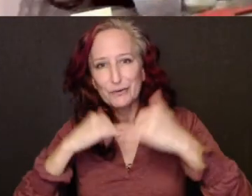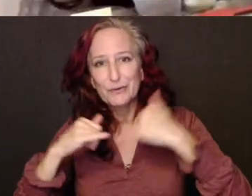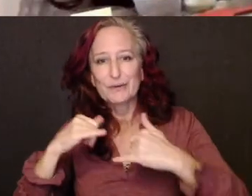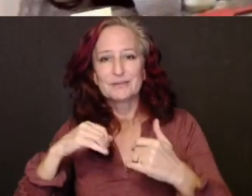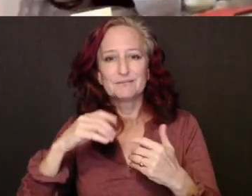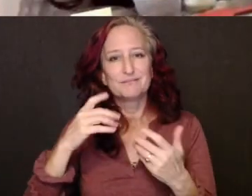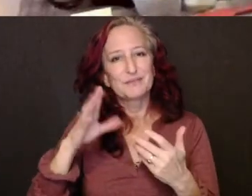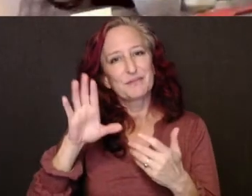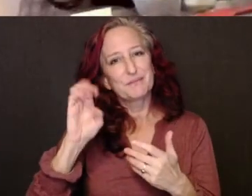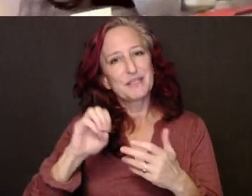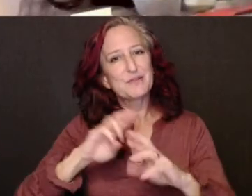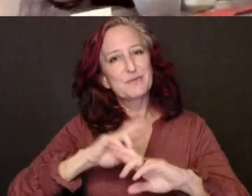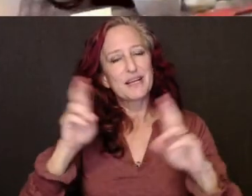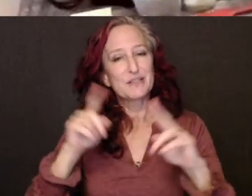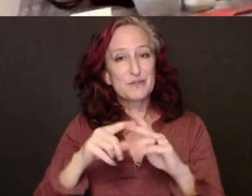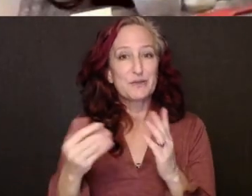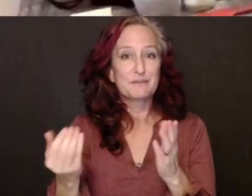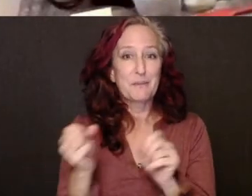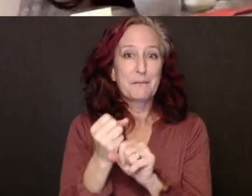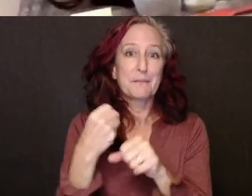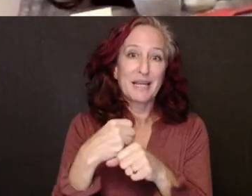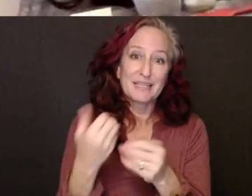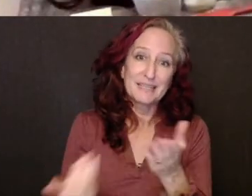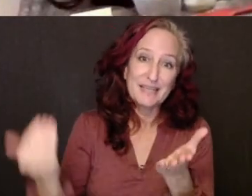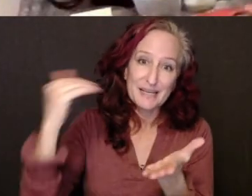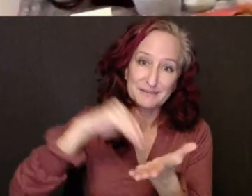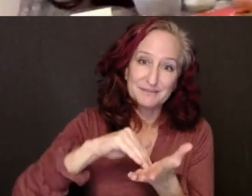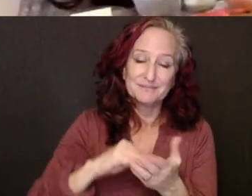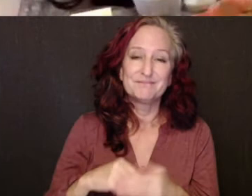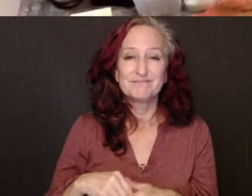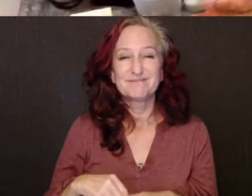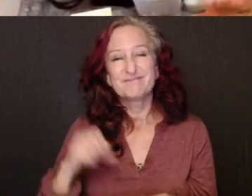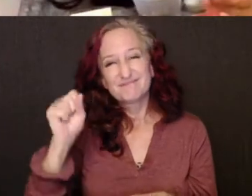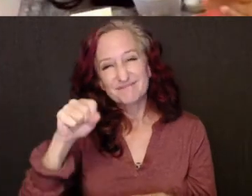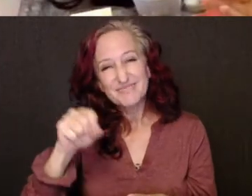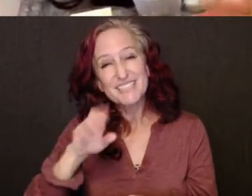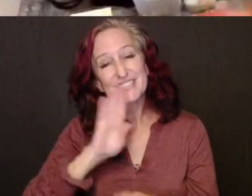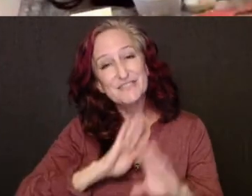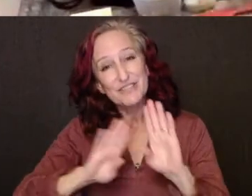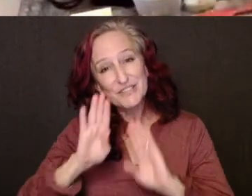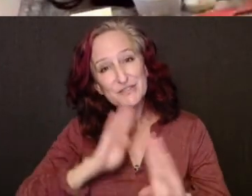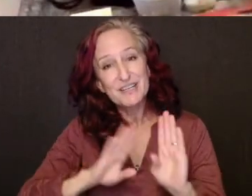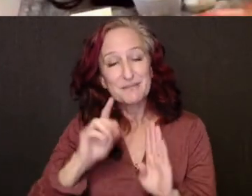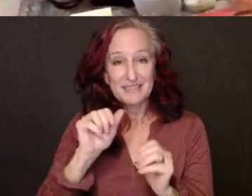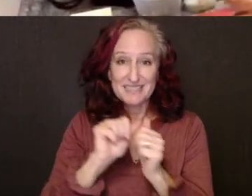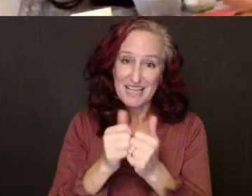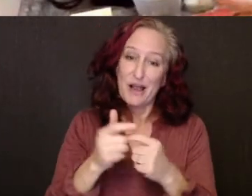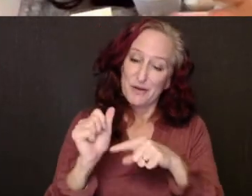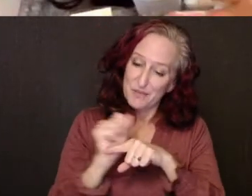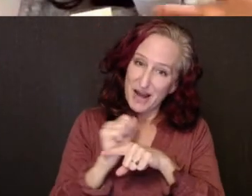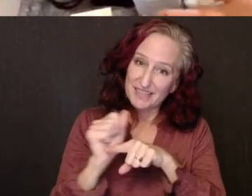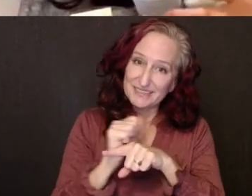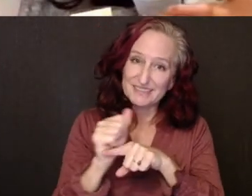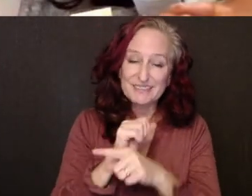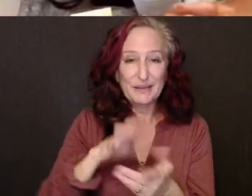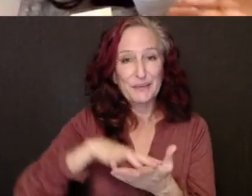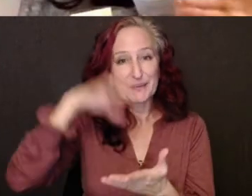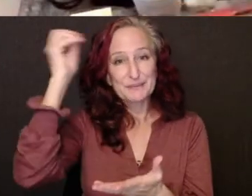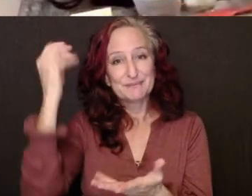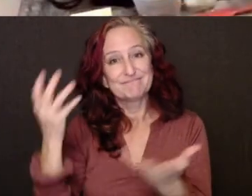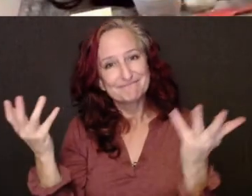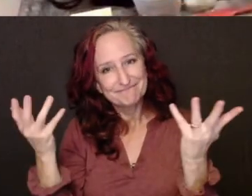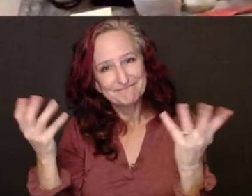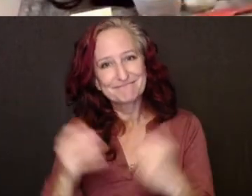to be careful as far as the oven. And if there's not always a way to know that, a lot of times it's trial and